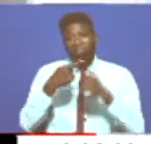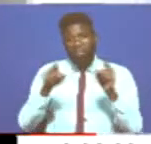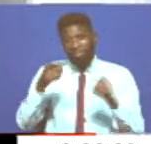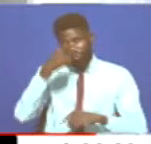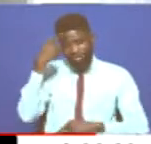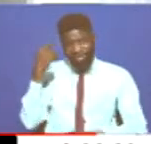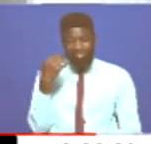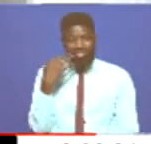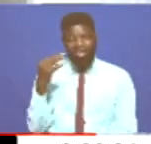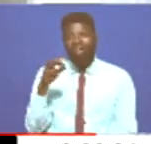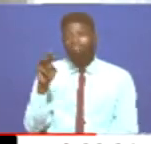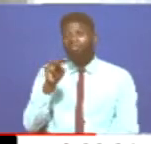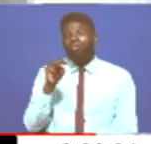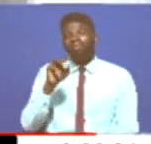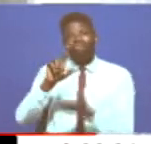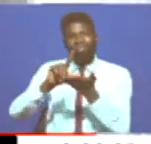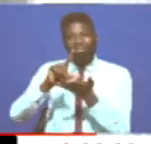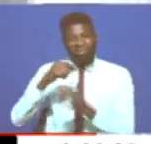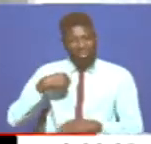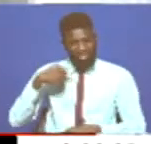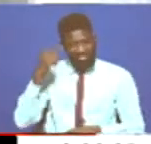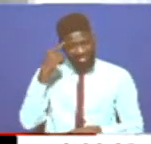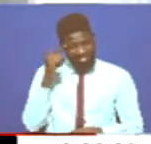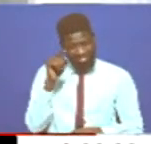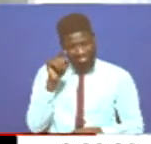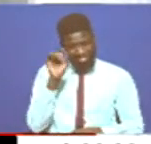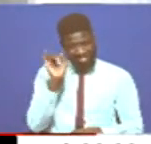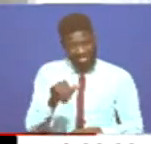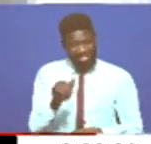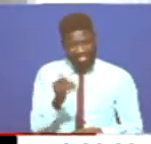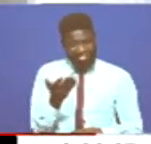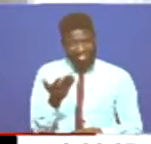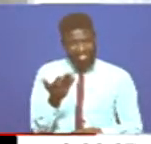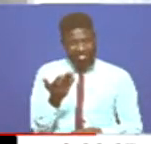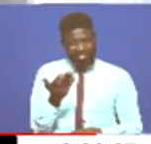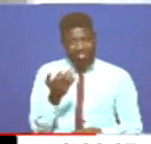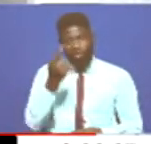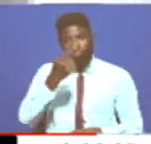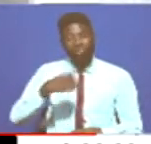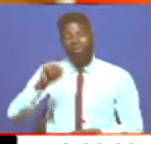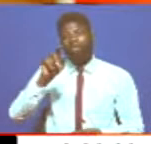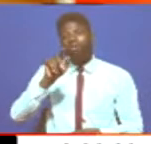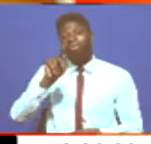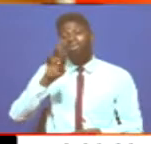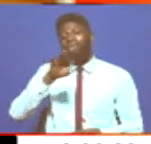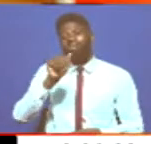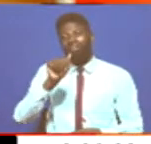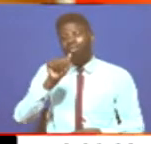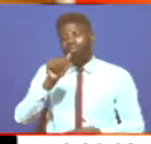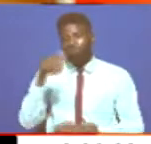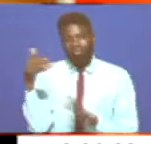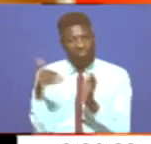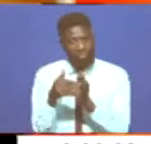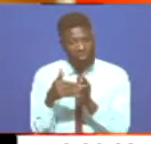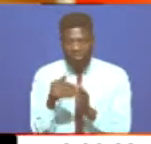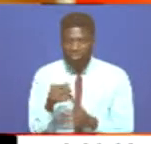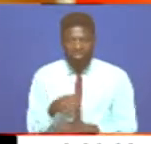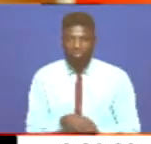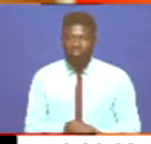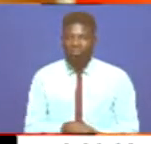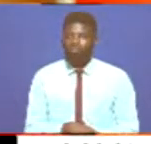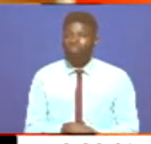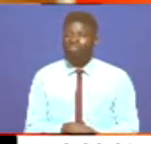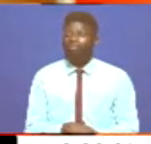debt, I don't think it's right for KRA to stop our operation. Now,